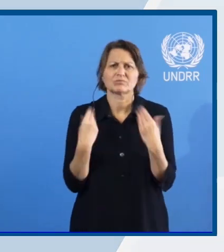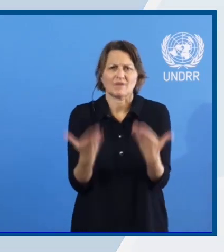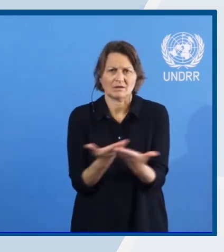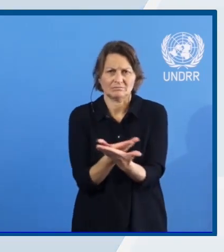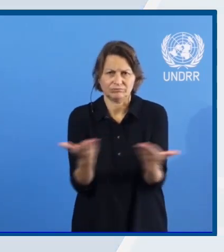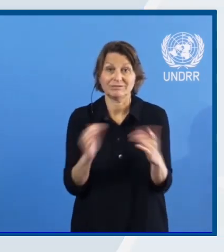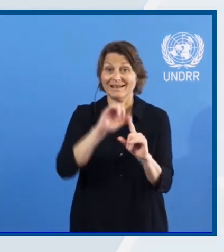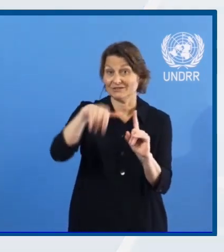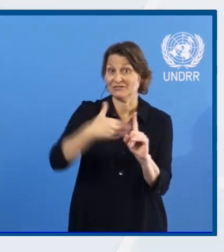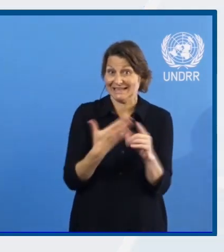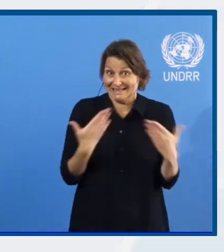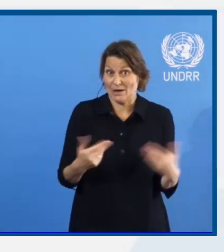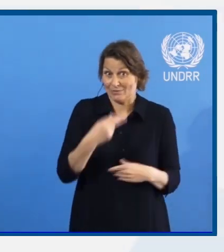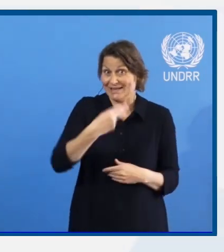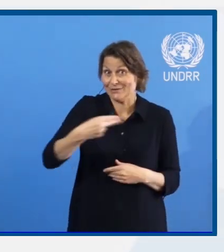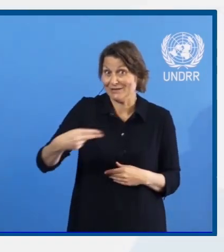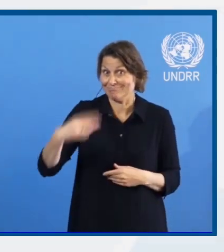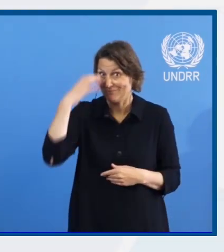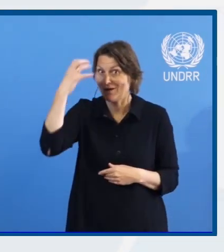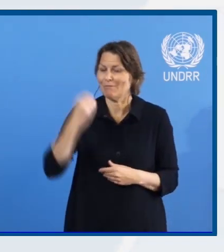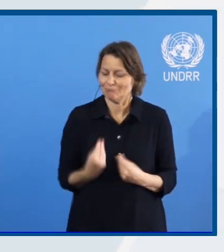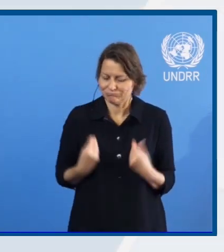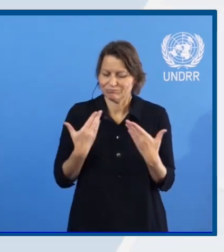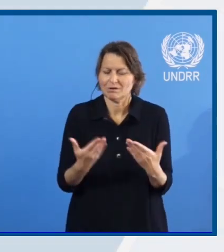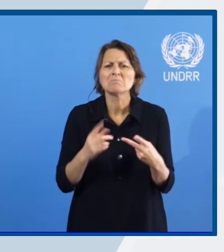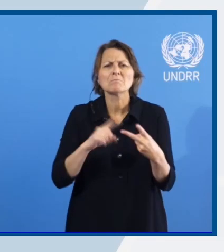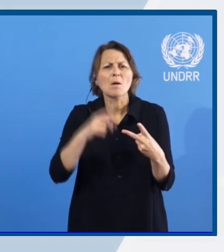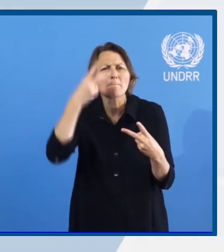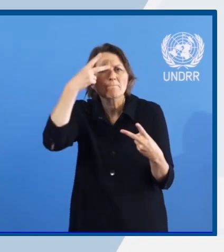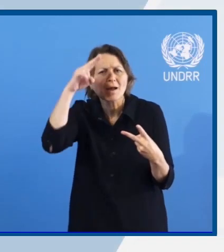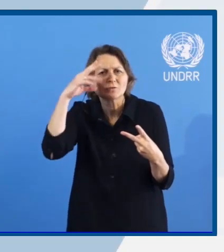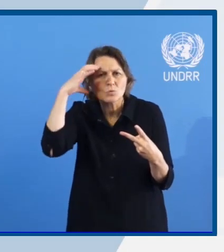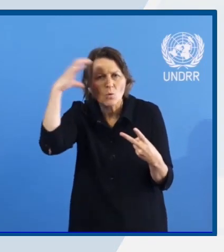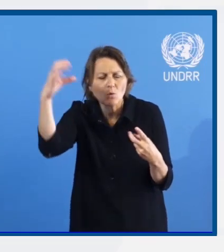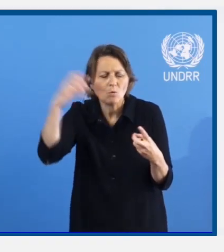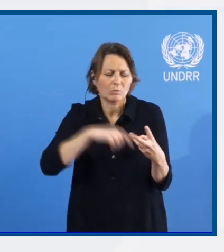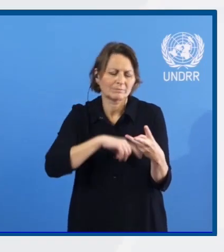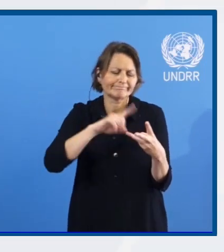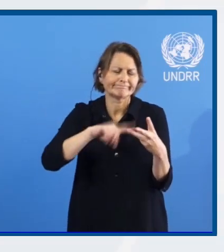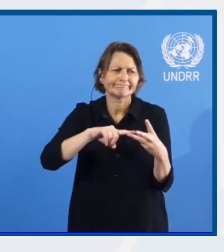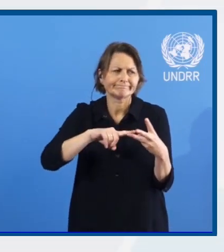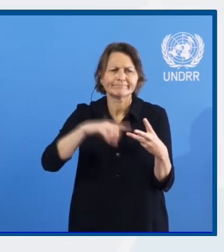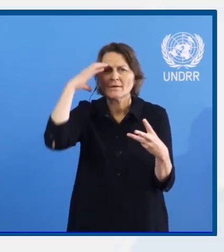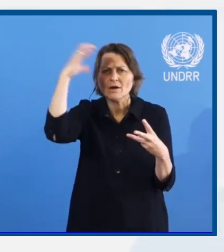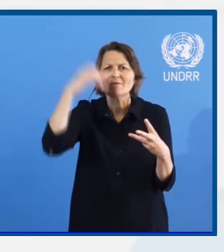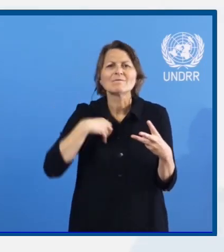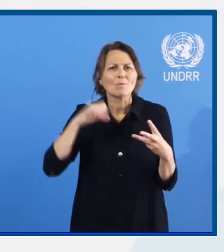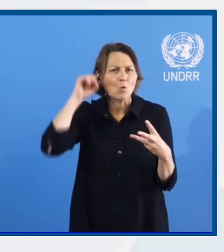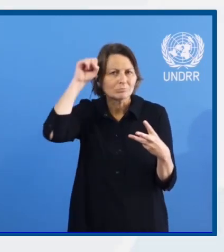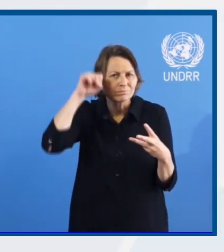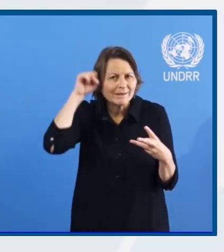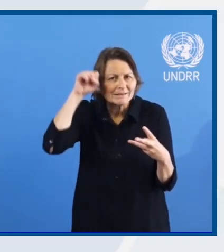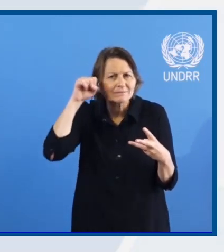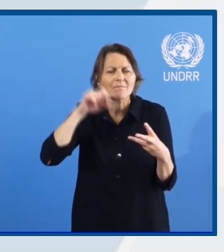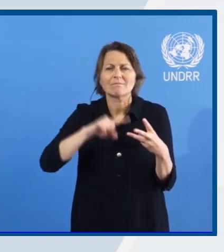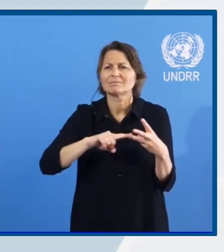way, being one of those, together with the government of Mexico, government of Uzbekistan, as far as